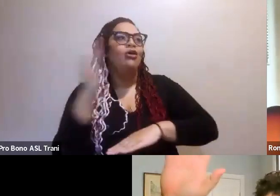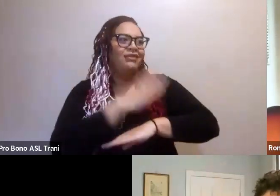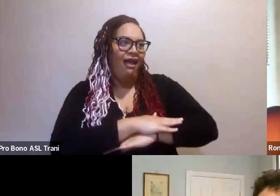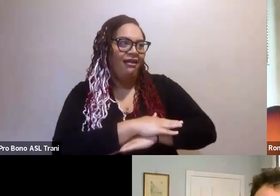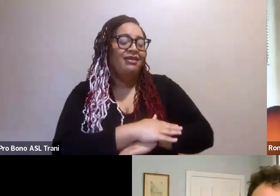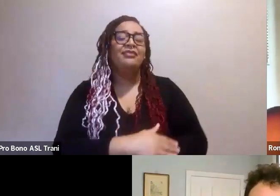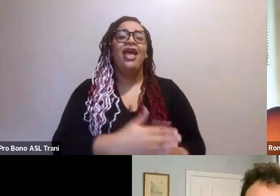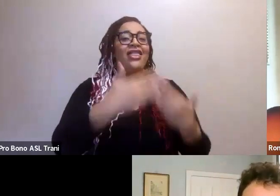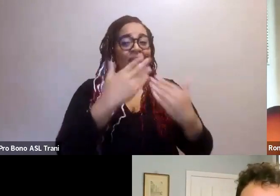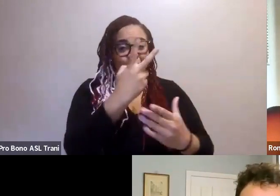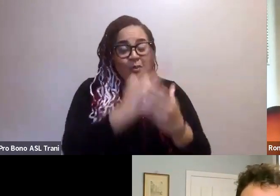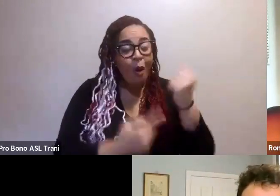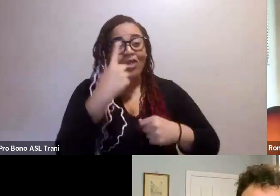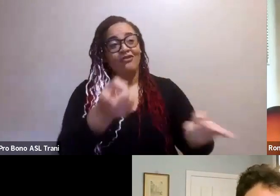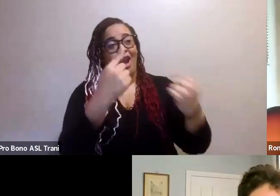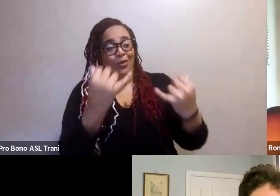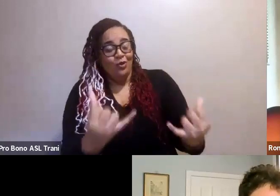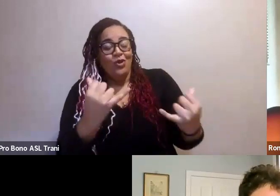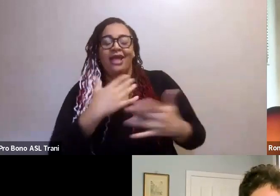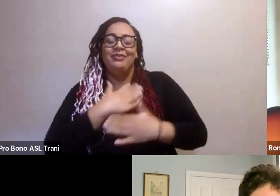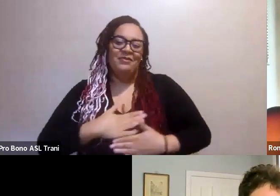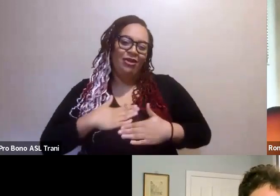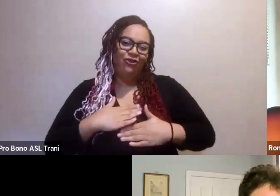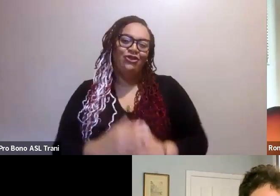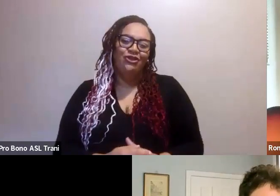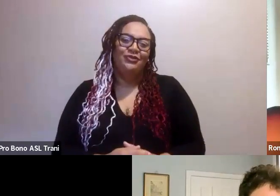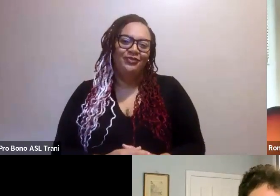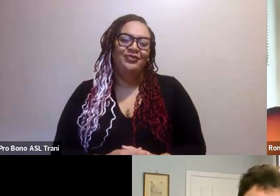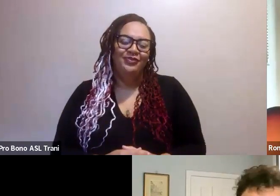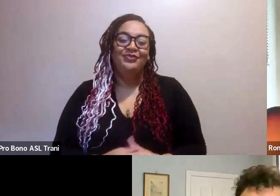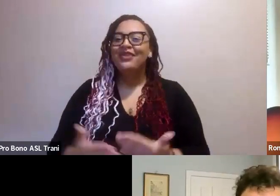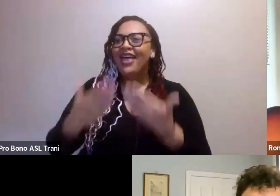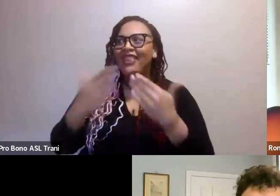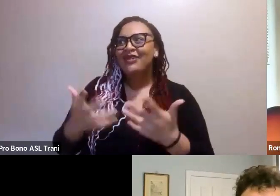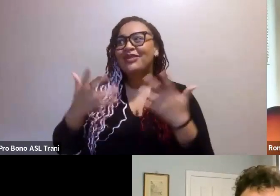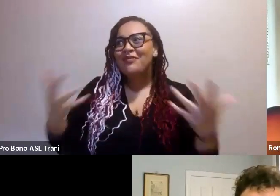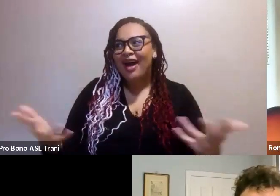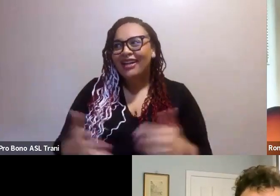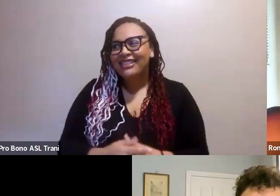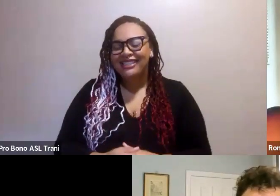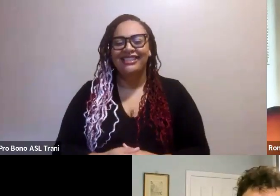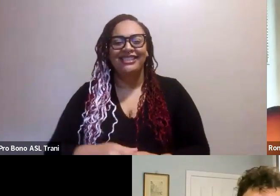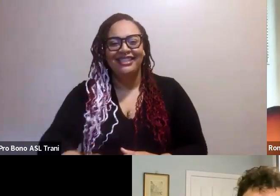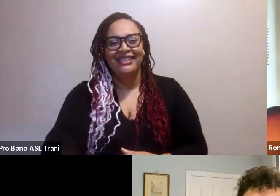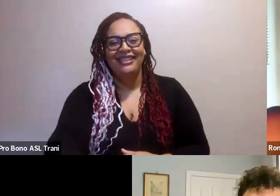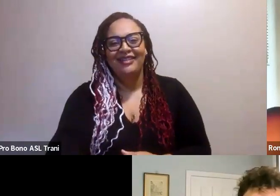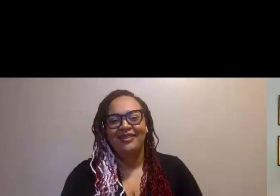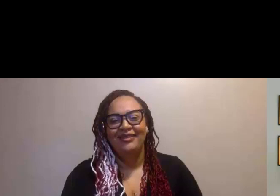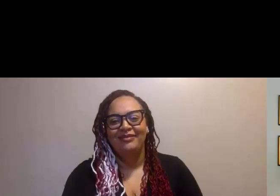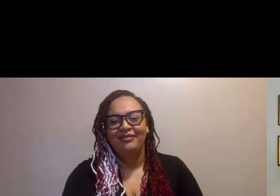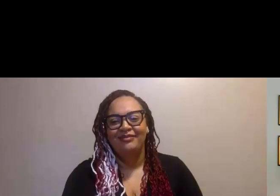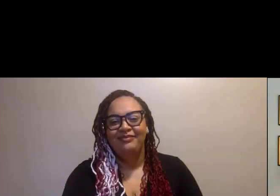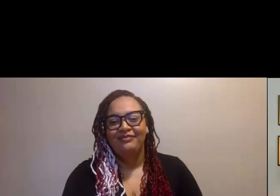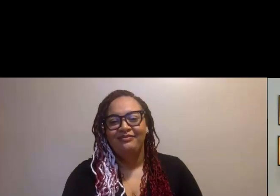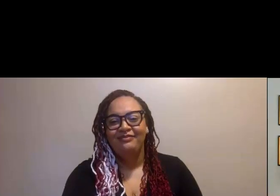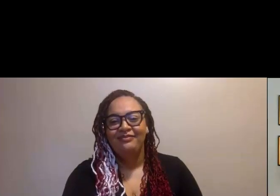Jason, thank you very much for being here today. This is a pleasure. Thank you so much. Thank you. All right, well,